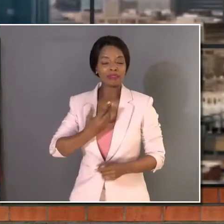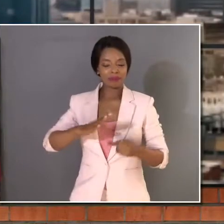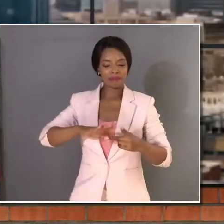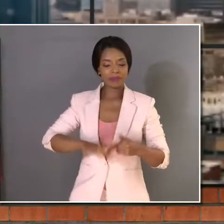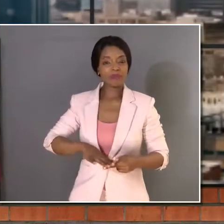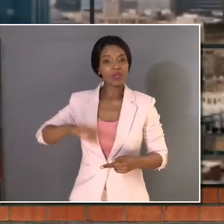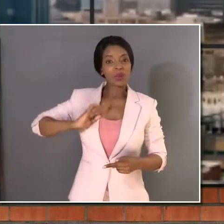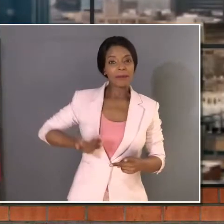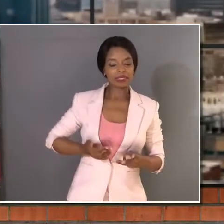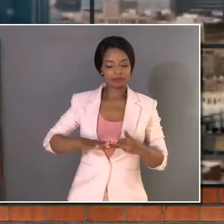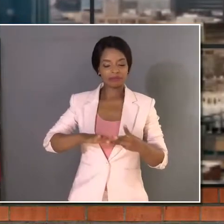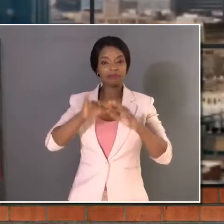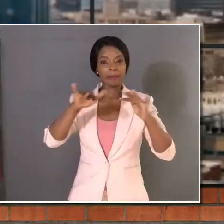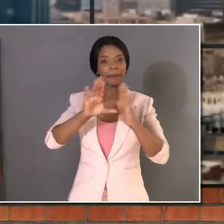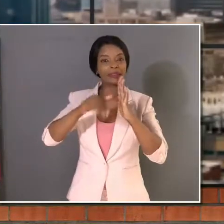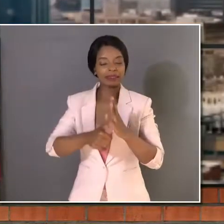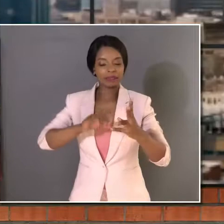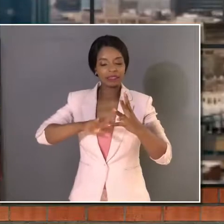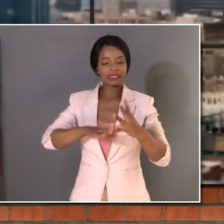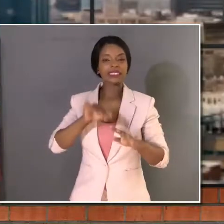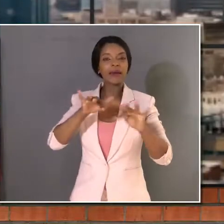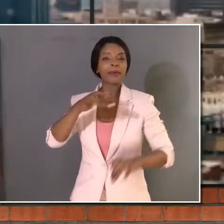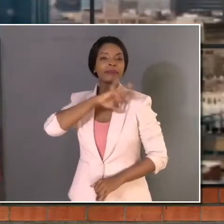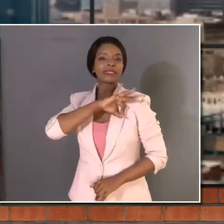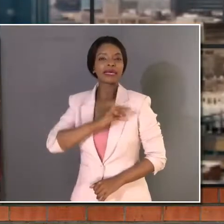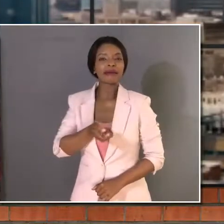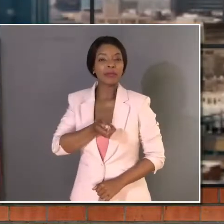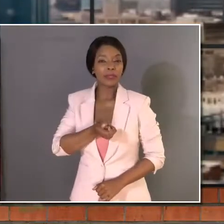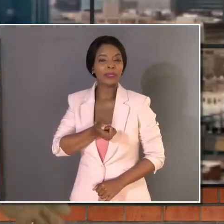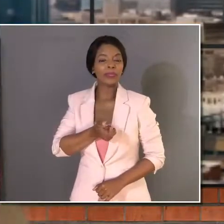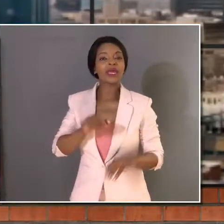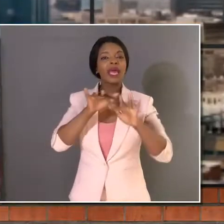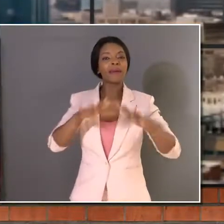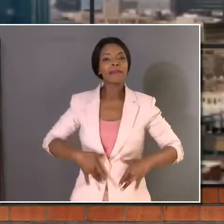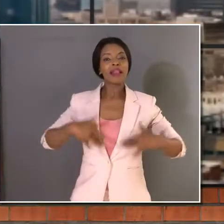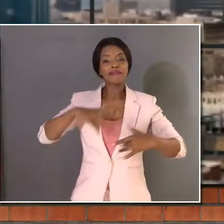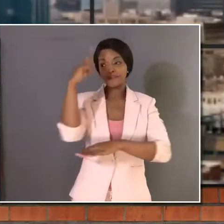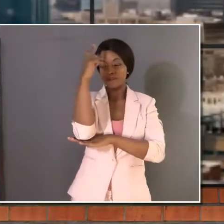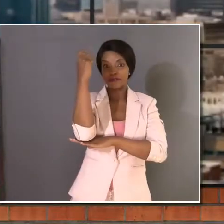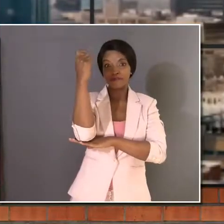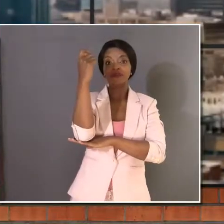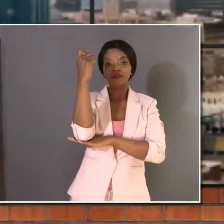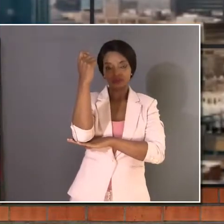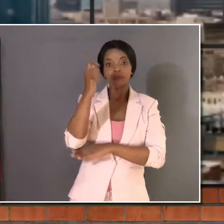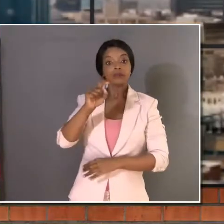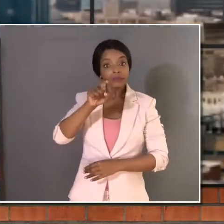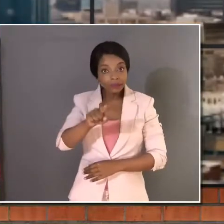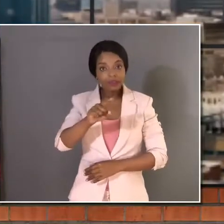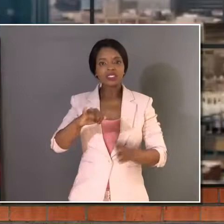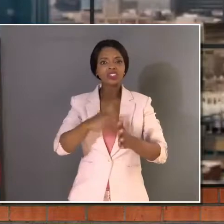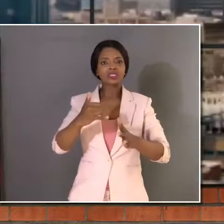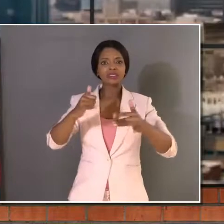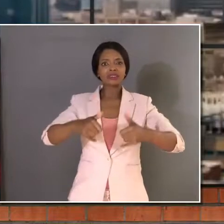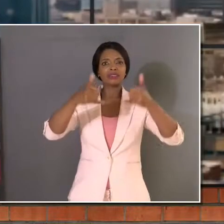and people in rural areas. The Social Innovation Awards are not just a competition. Winners this evening start a